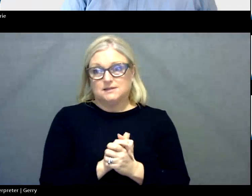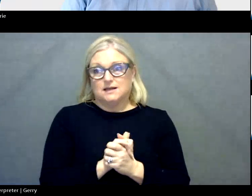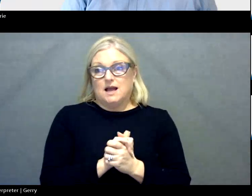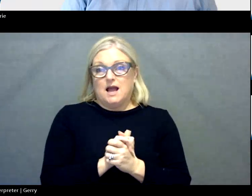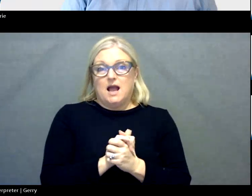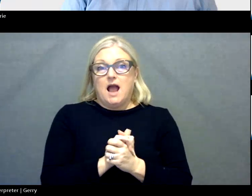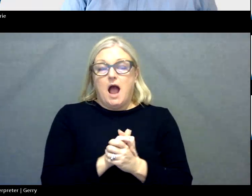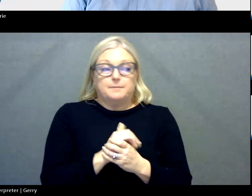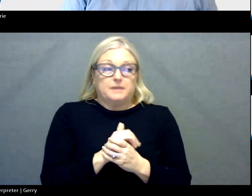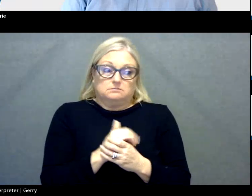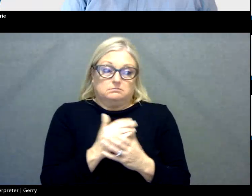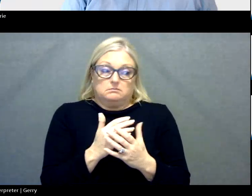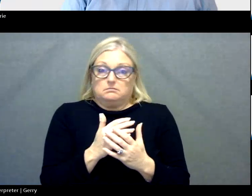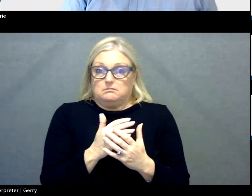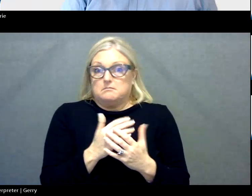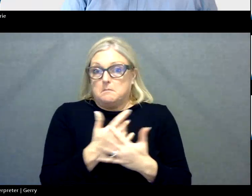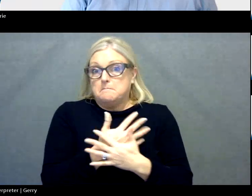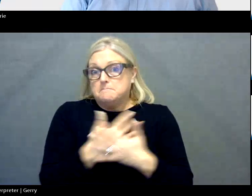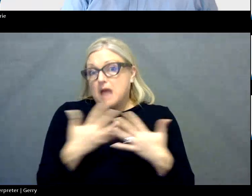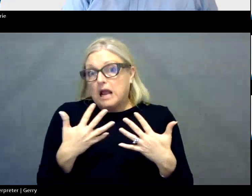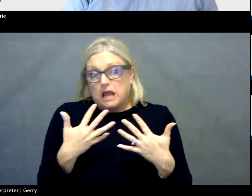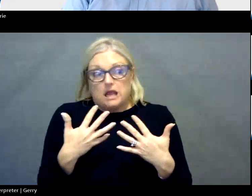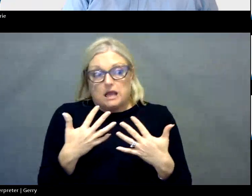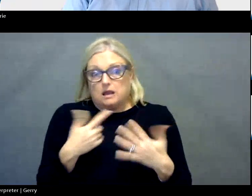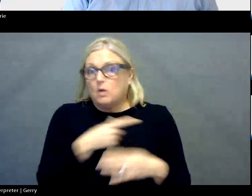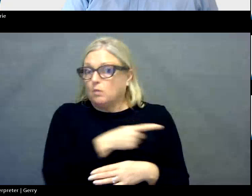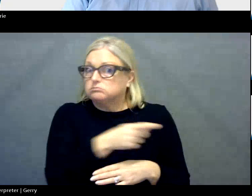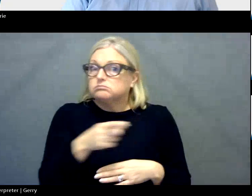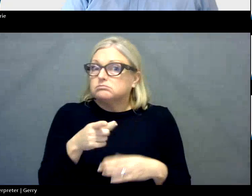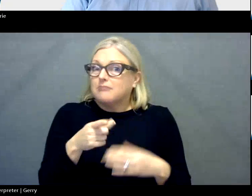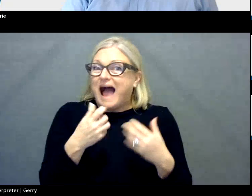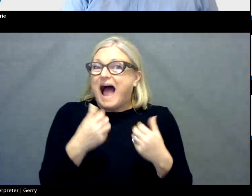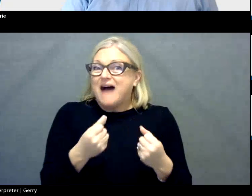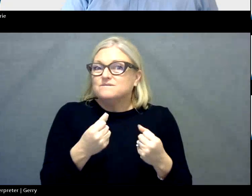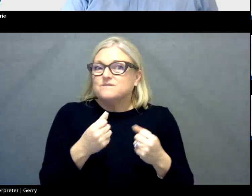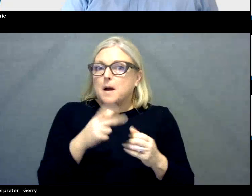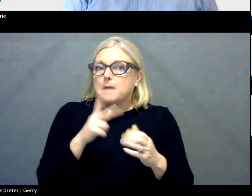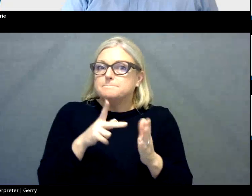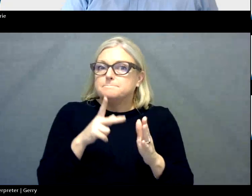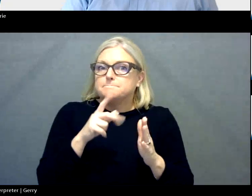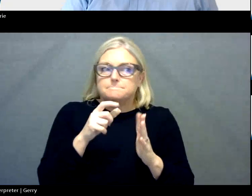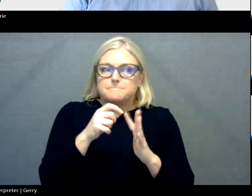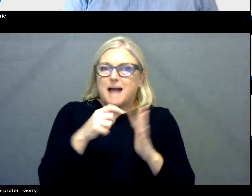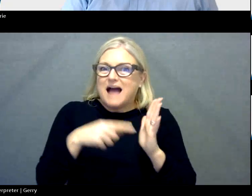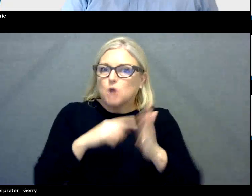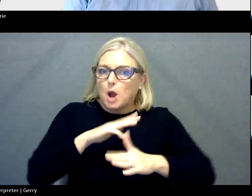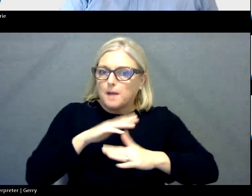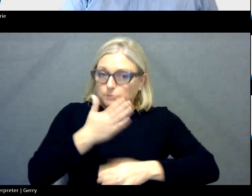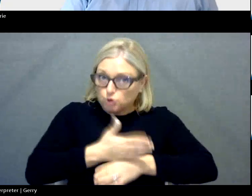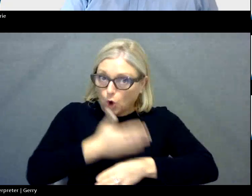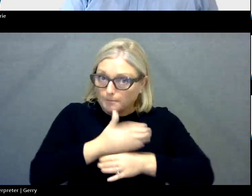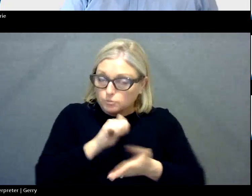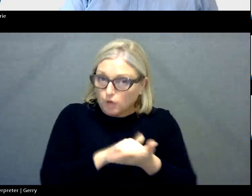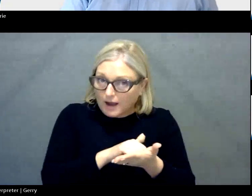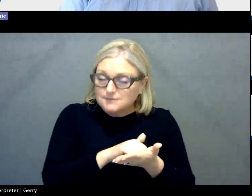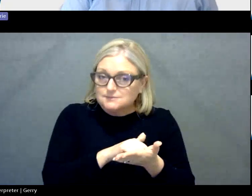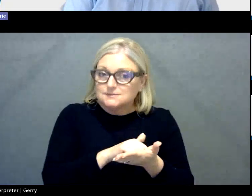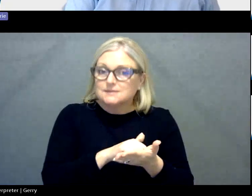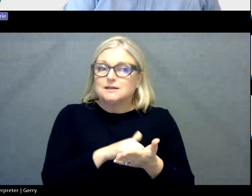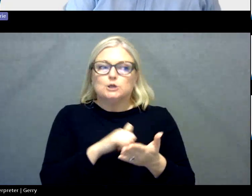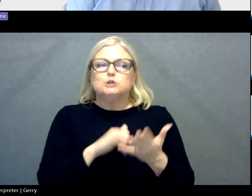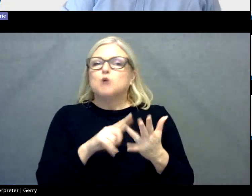least part-time. So we recognise that the instrument needs to capture well-being across that whole range.